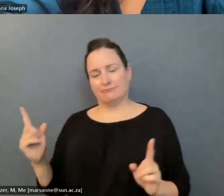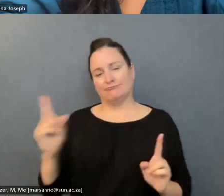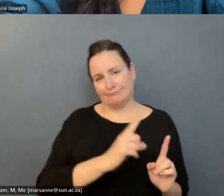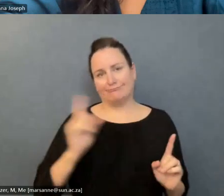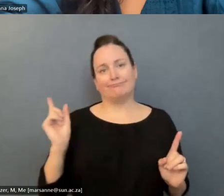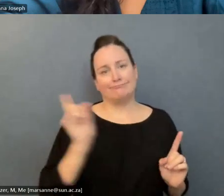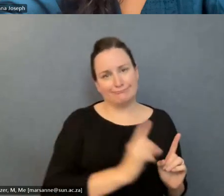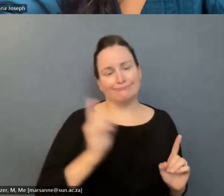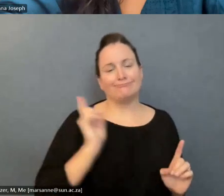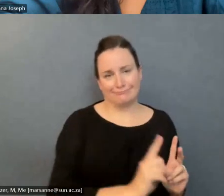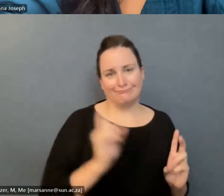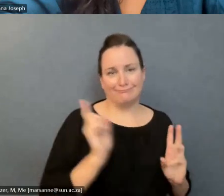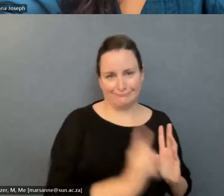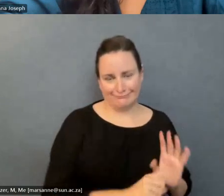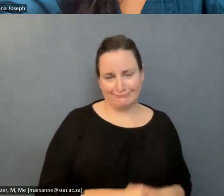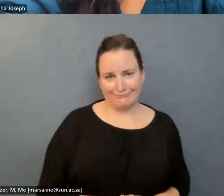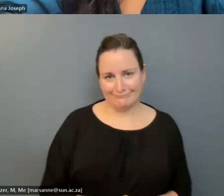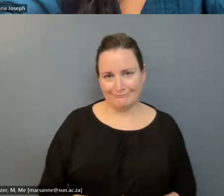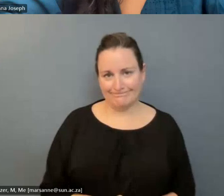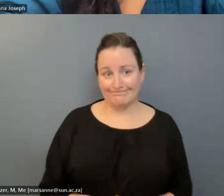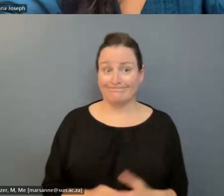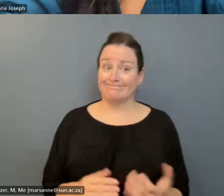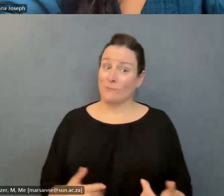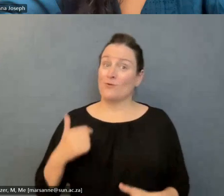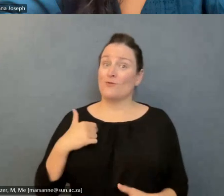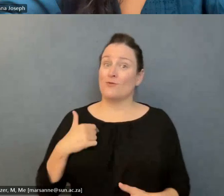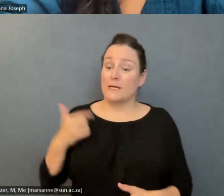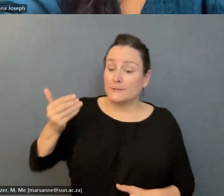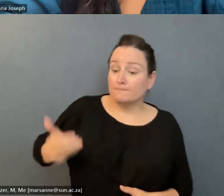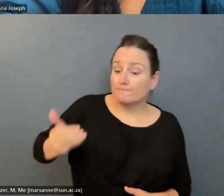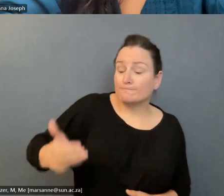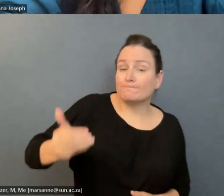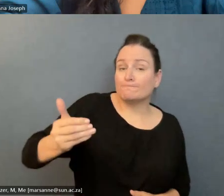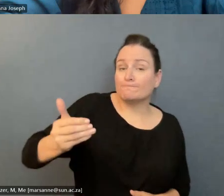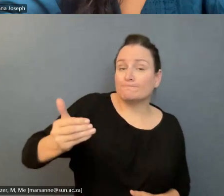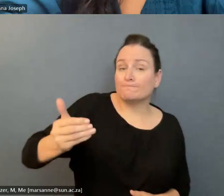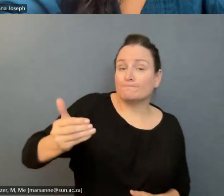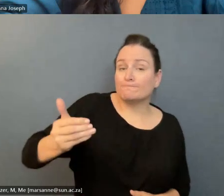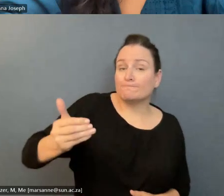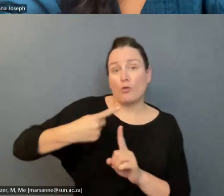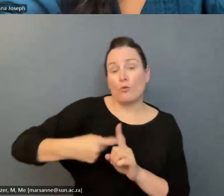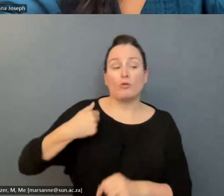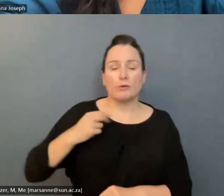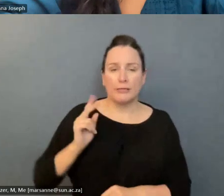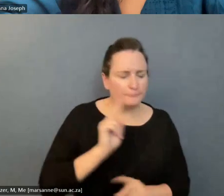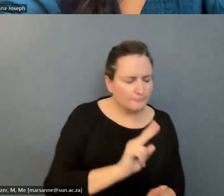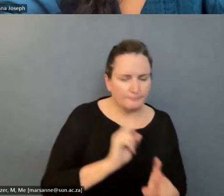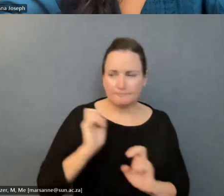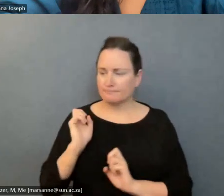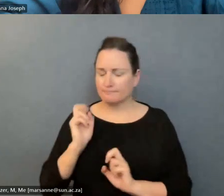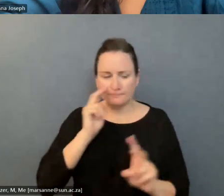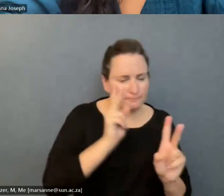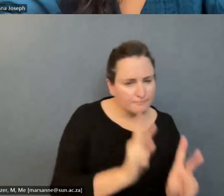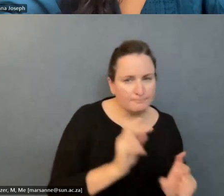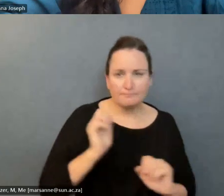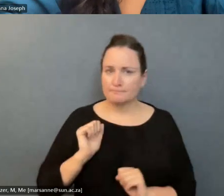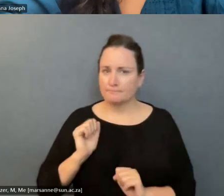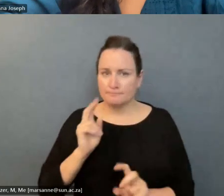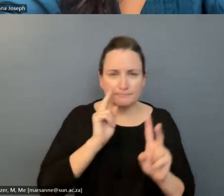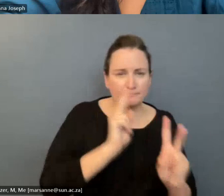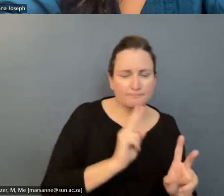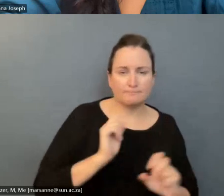on a monthly basis. That's how we monitor the development of that child. It goes back to the IEP which was set, and